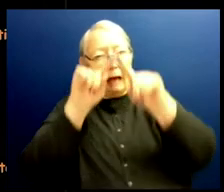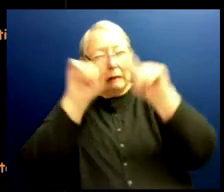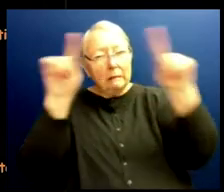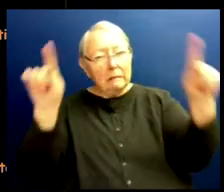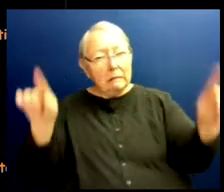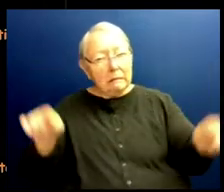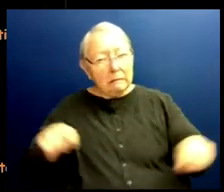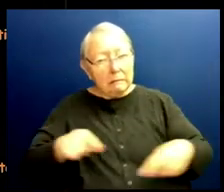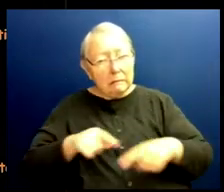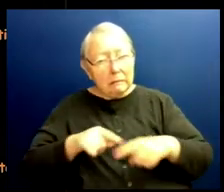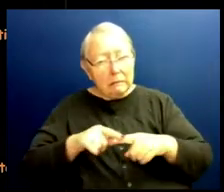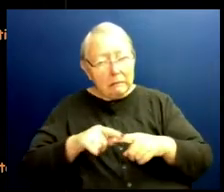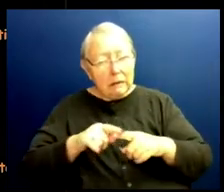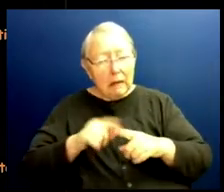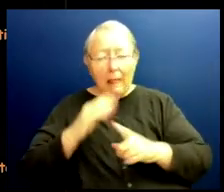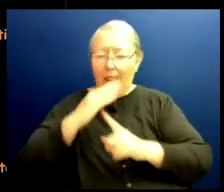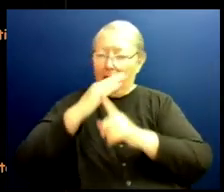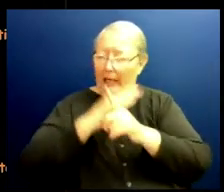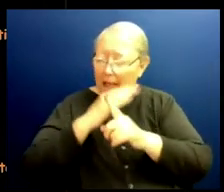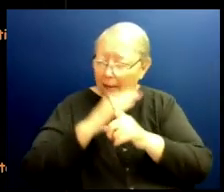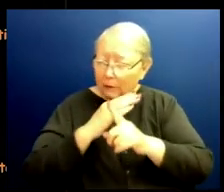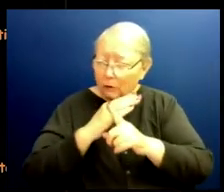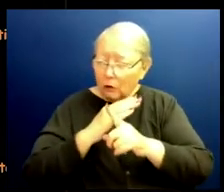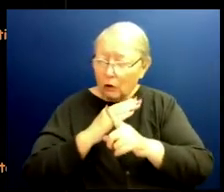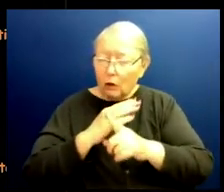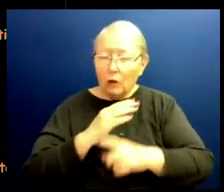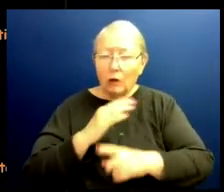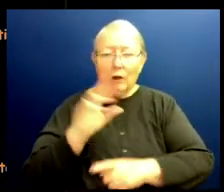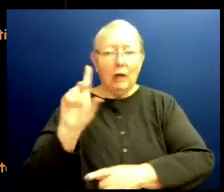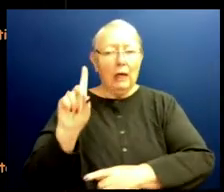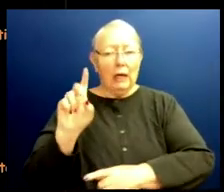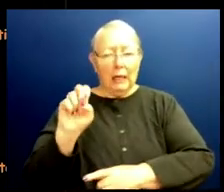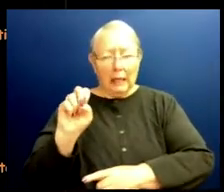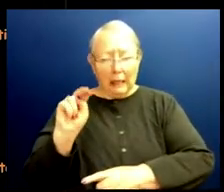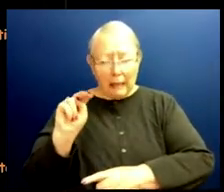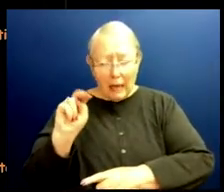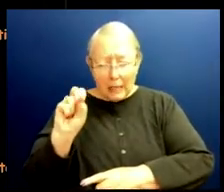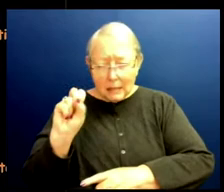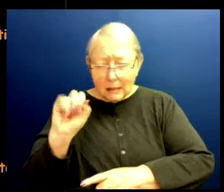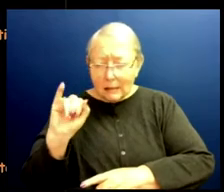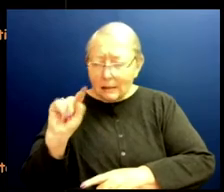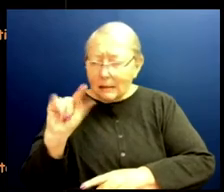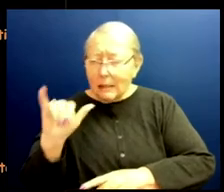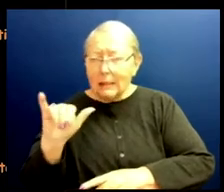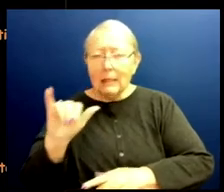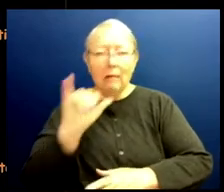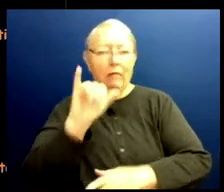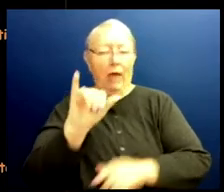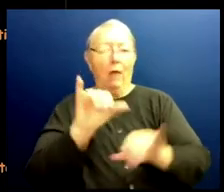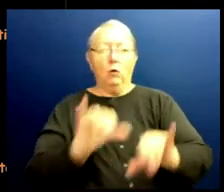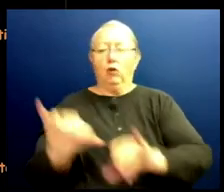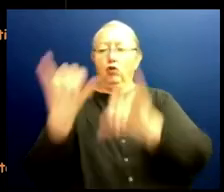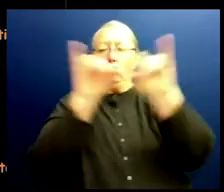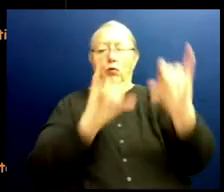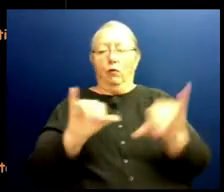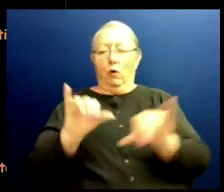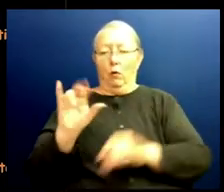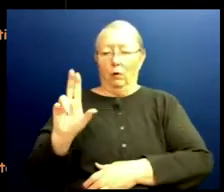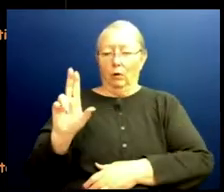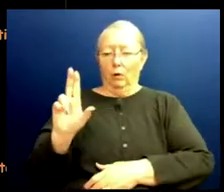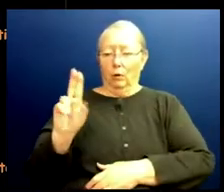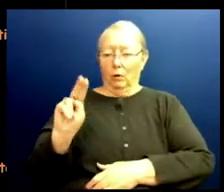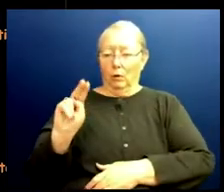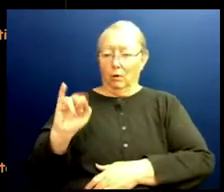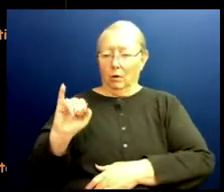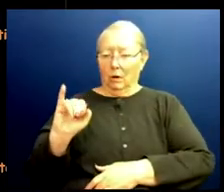density of the early universe. And this is within about 500,000 years after the Big Bang. But